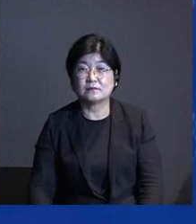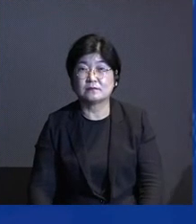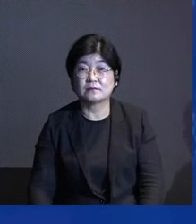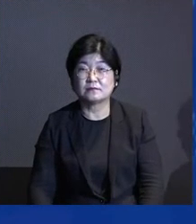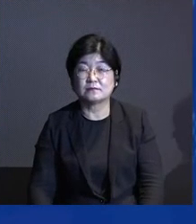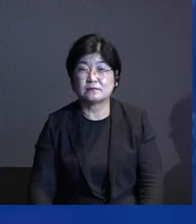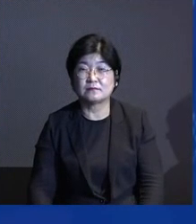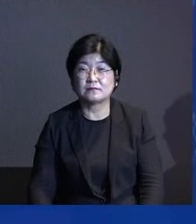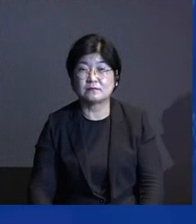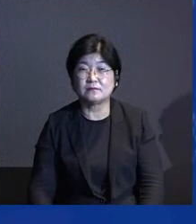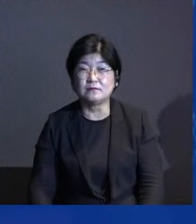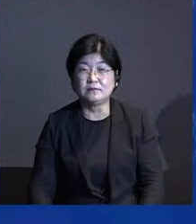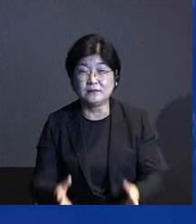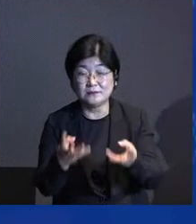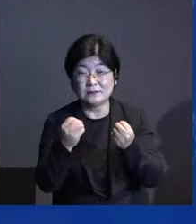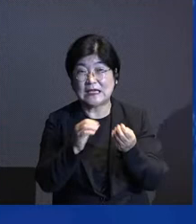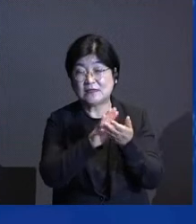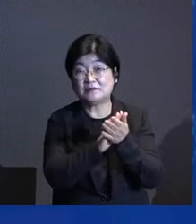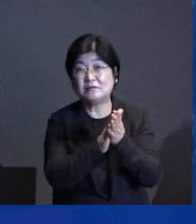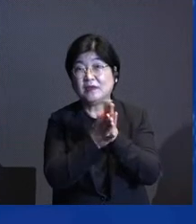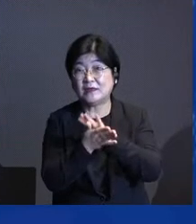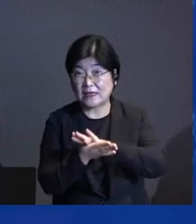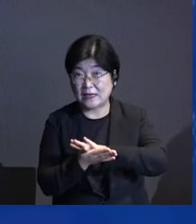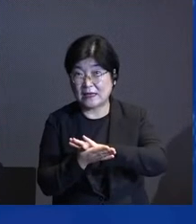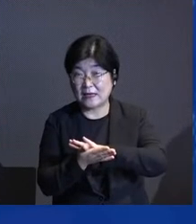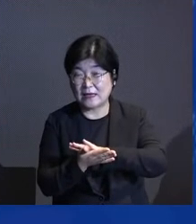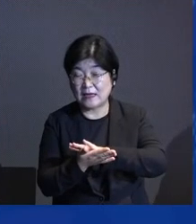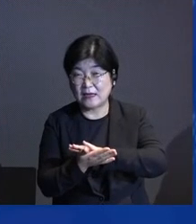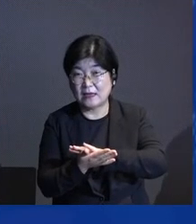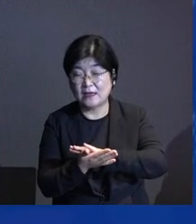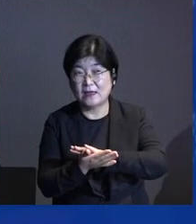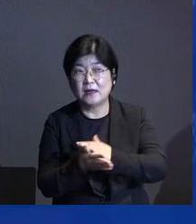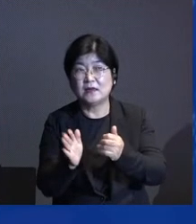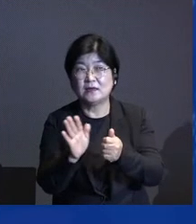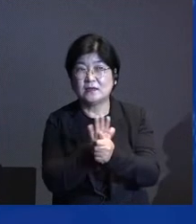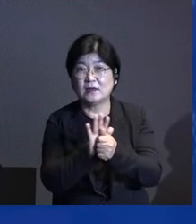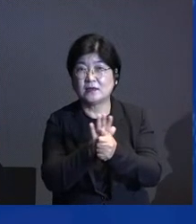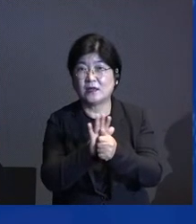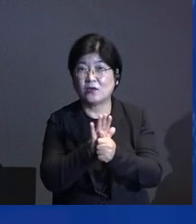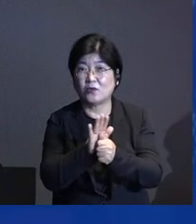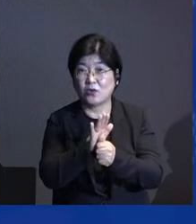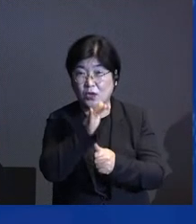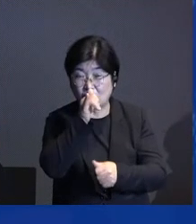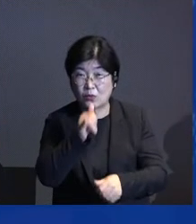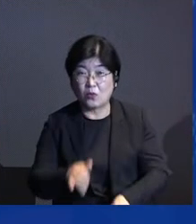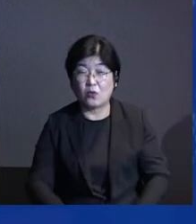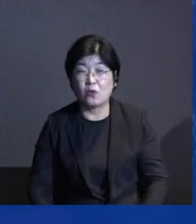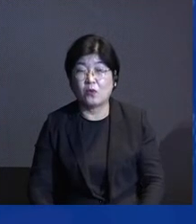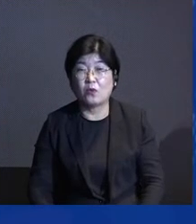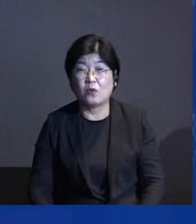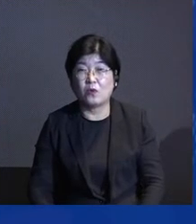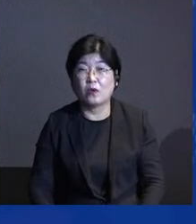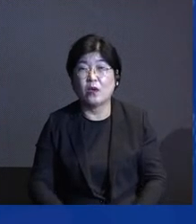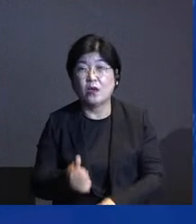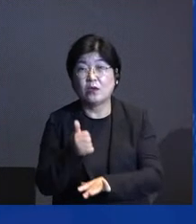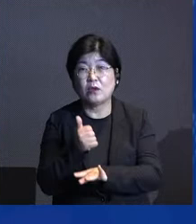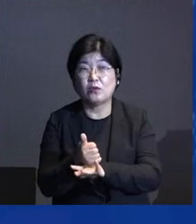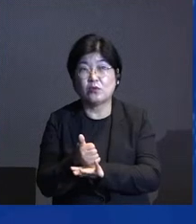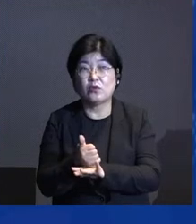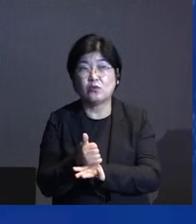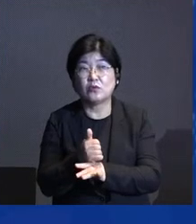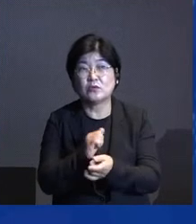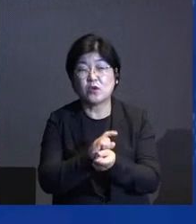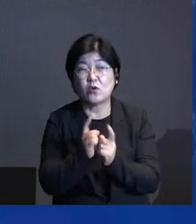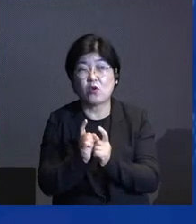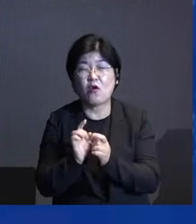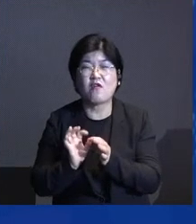transform and to be more bonded, to increase the solidarity and understanding and sympathy among the members,